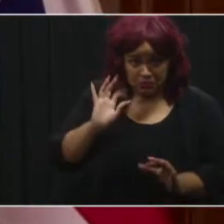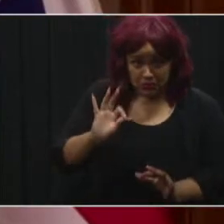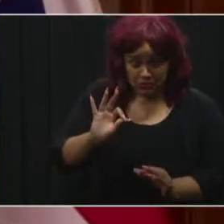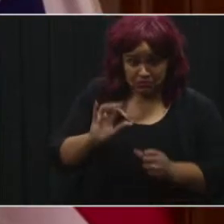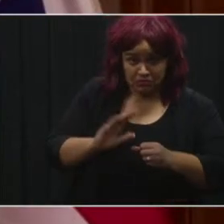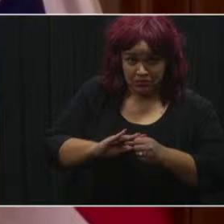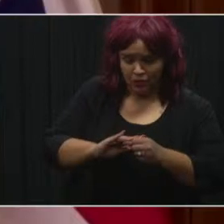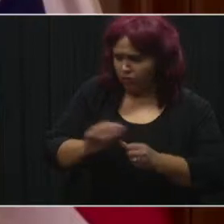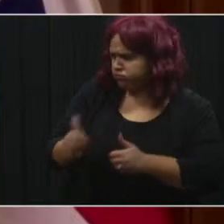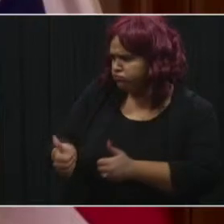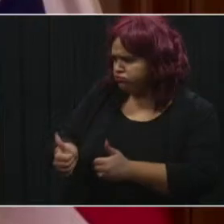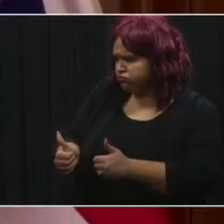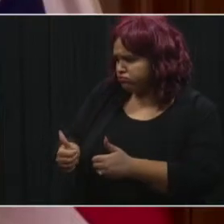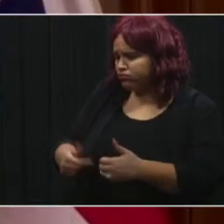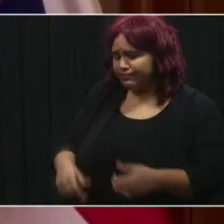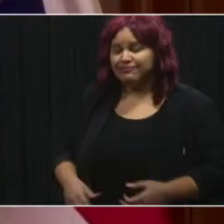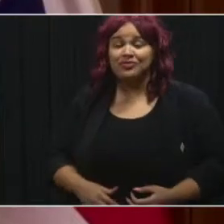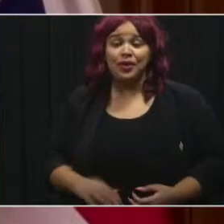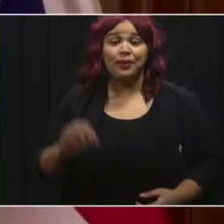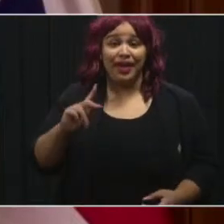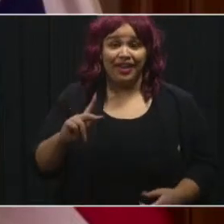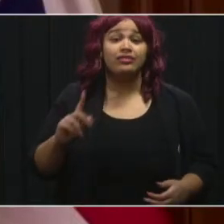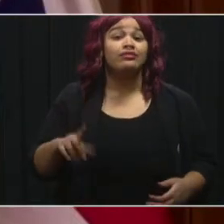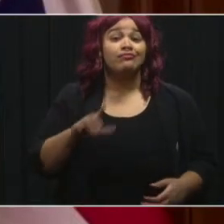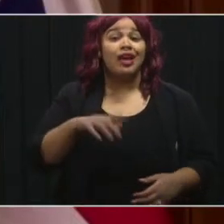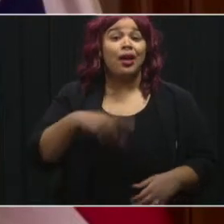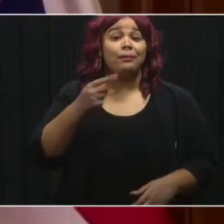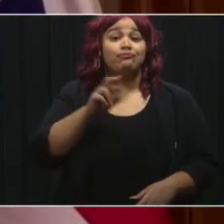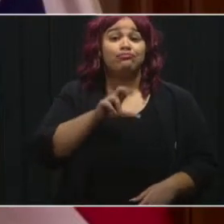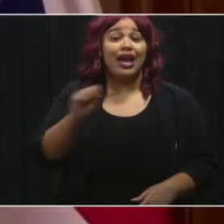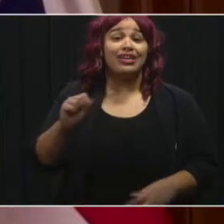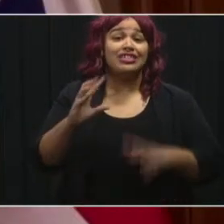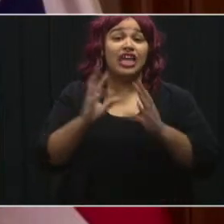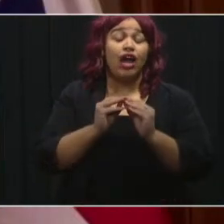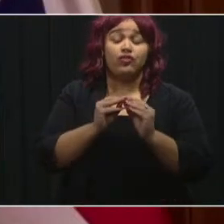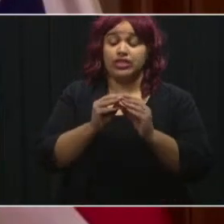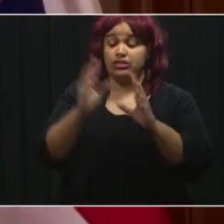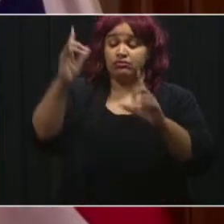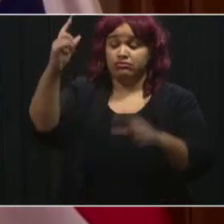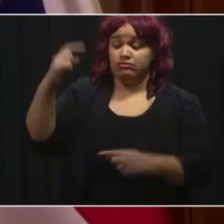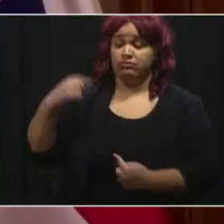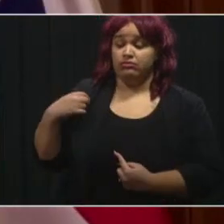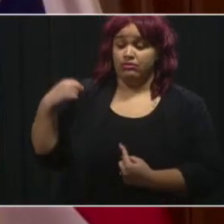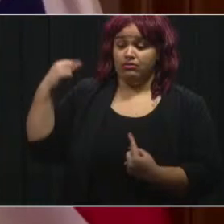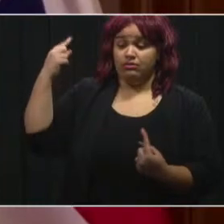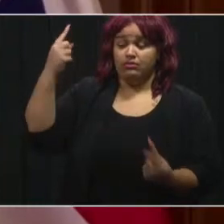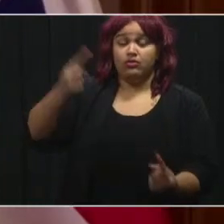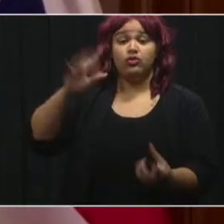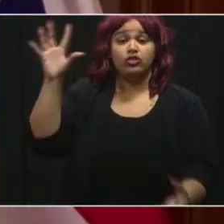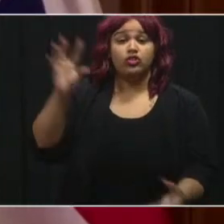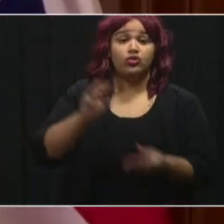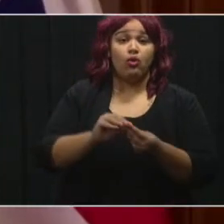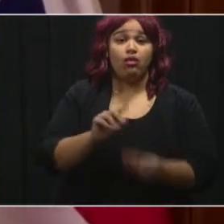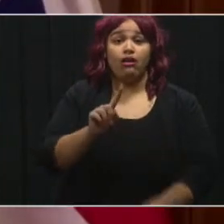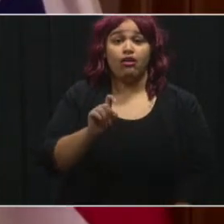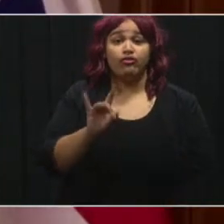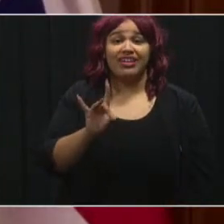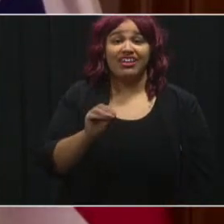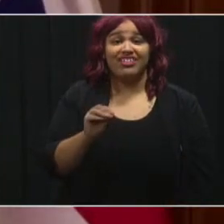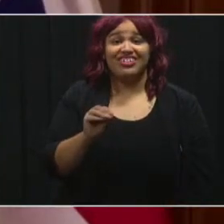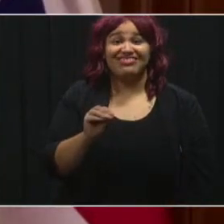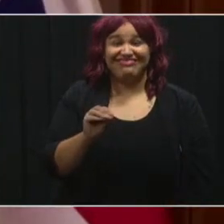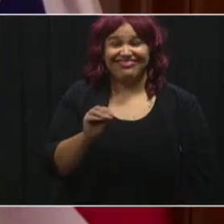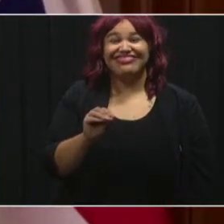at least 180 of these COVID pressers that you've done since the beginning of the pandemic. And each time,